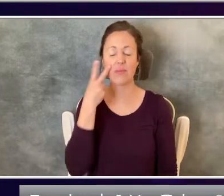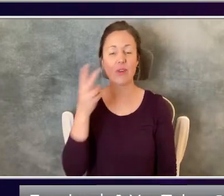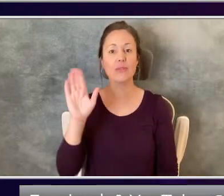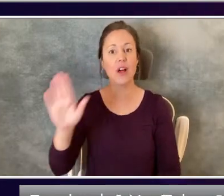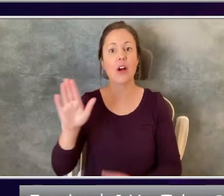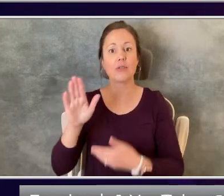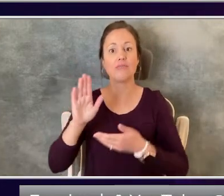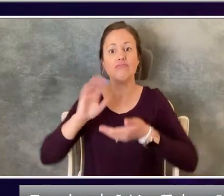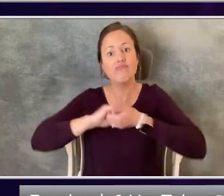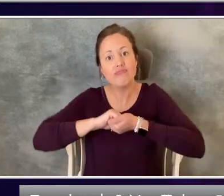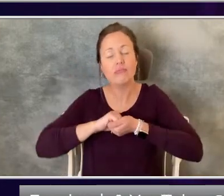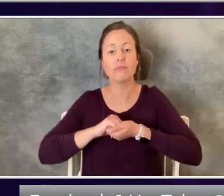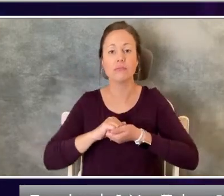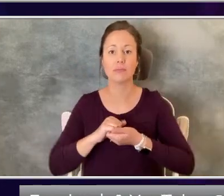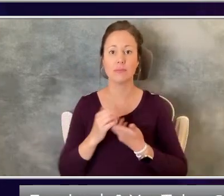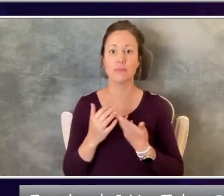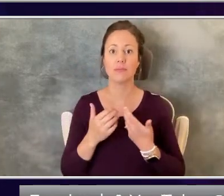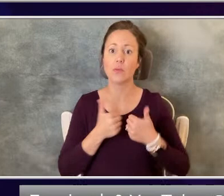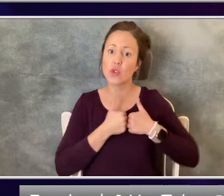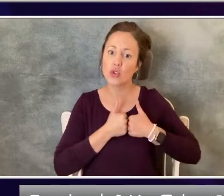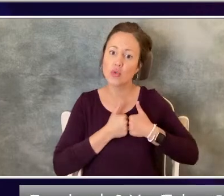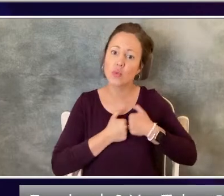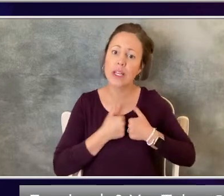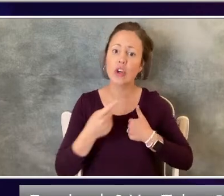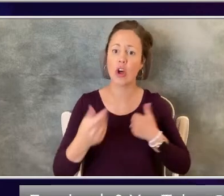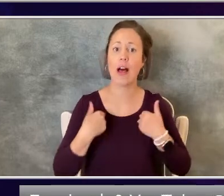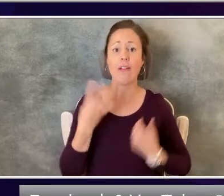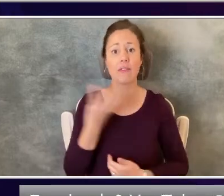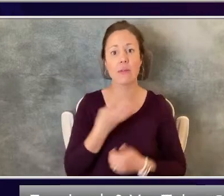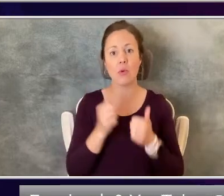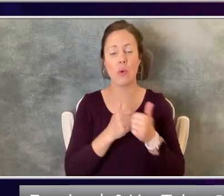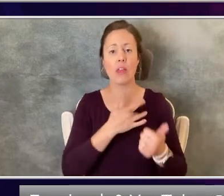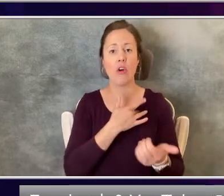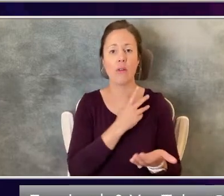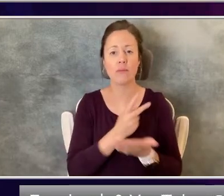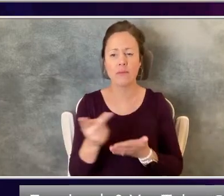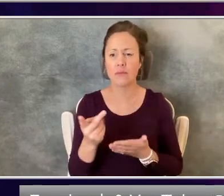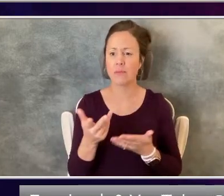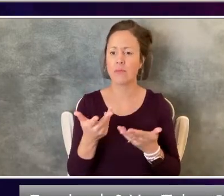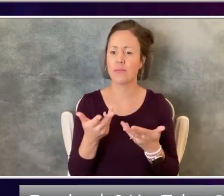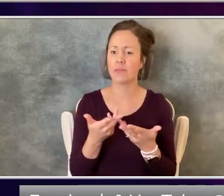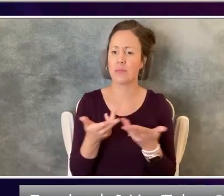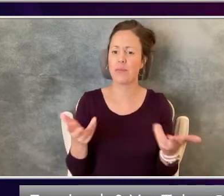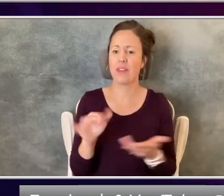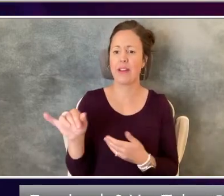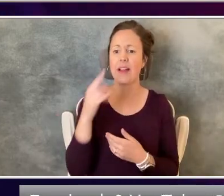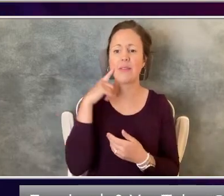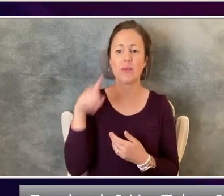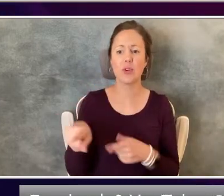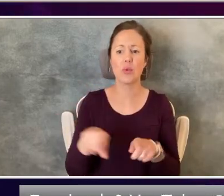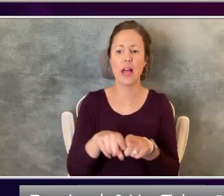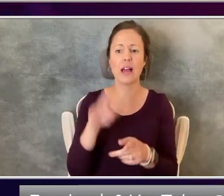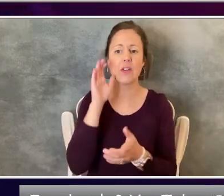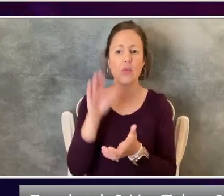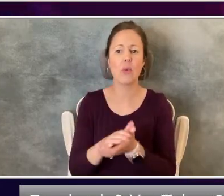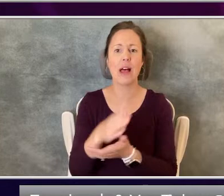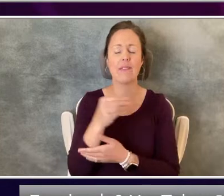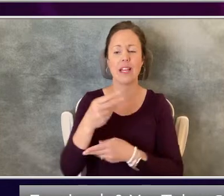Gene, undergo chemo with a failing heart. What was that like for you as a wife and a caregiver?